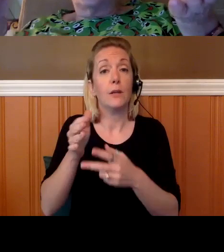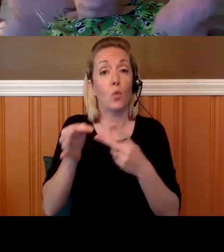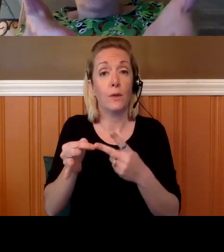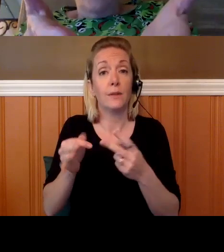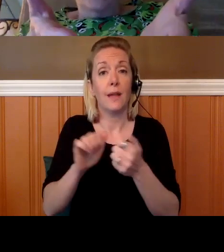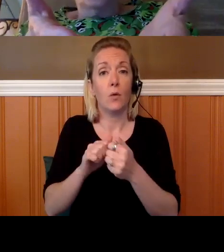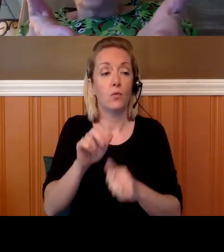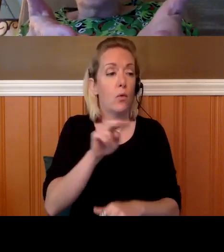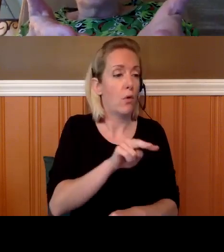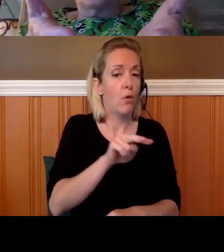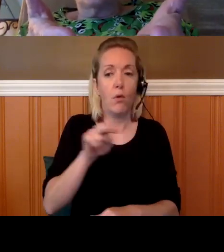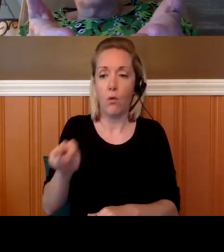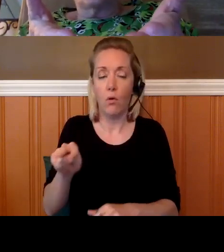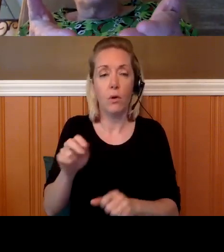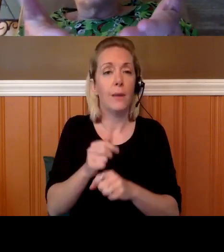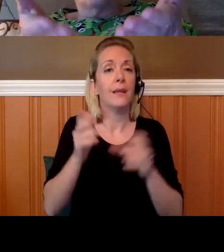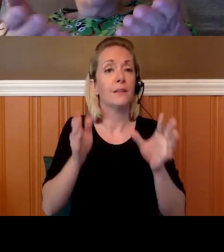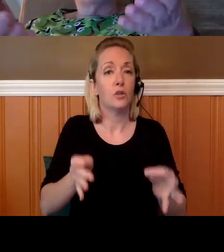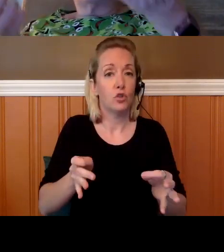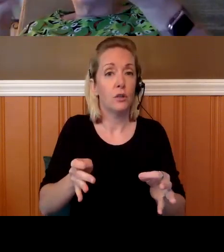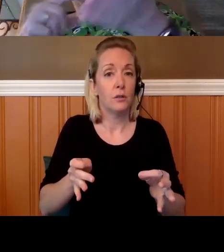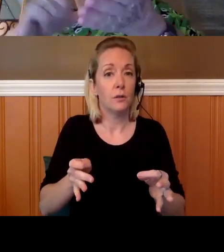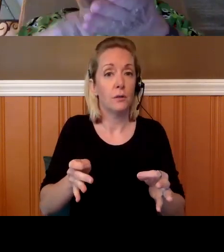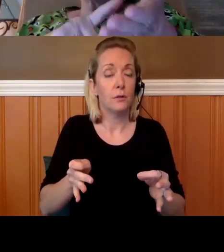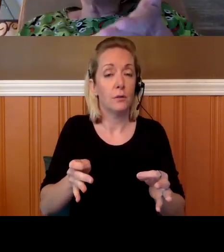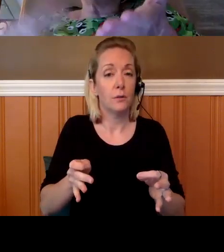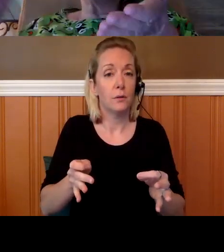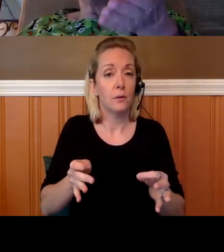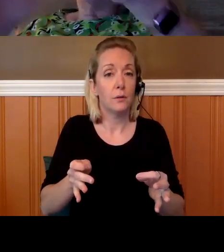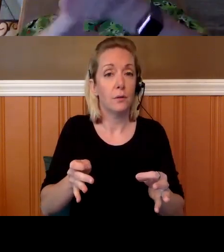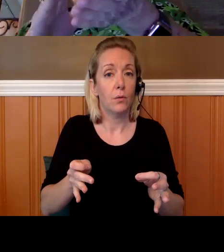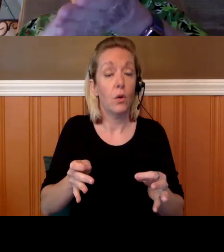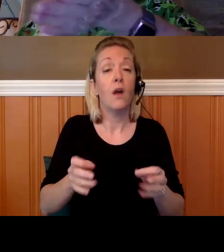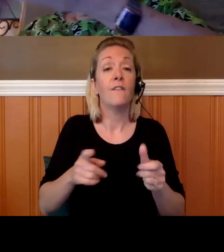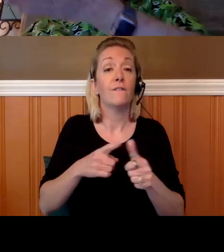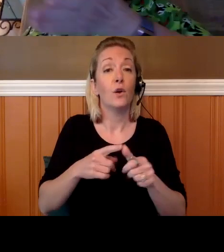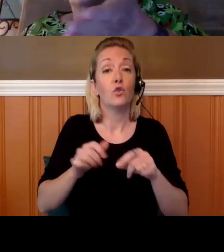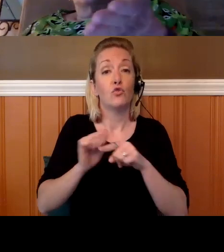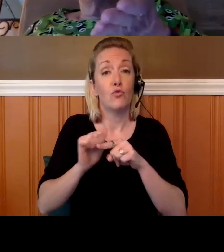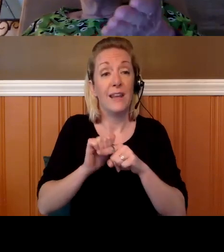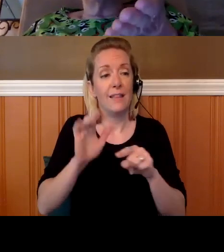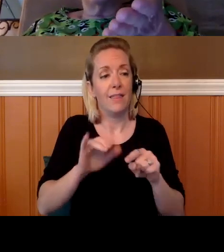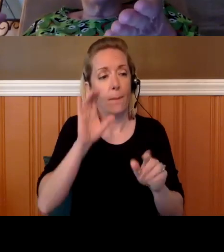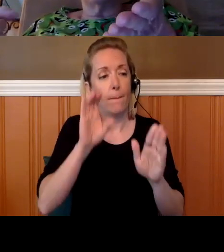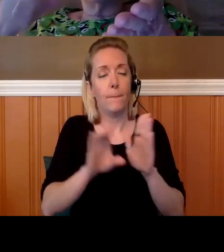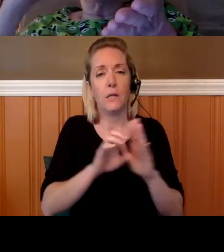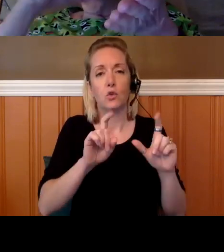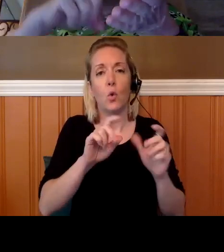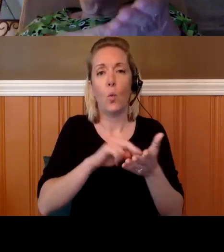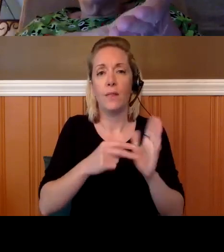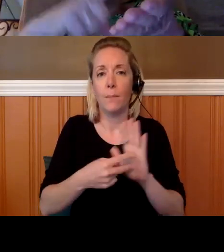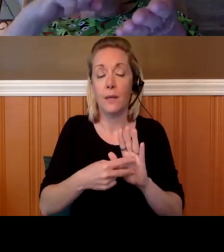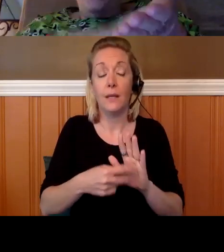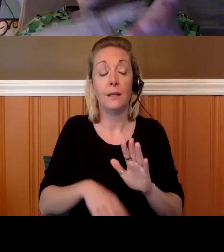two. Or, and that started with, here's your rocking horse, let's go ride the rocking horse. So that we paired the object with the